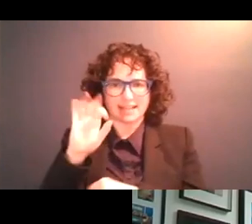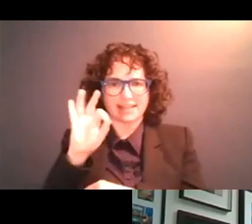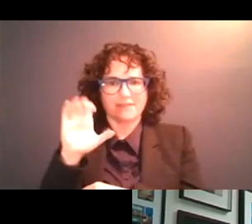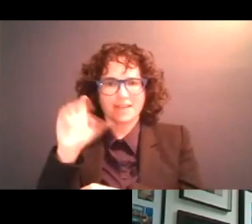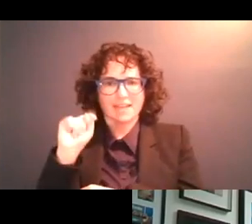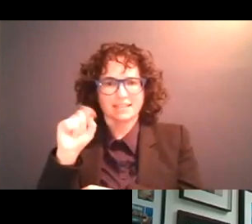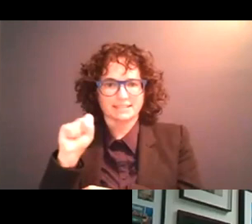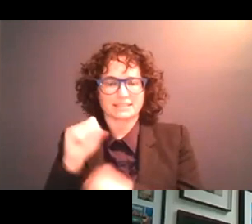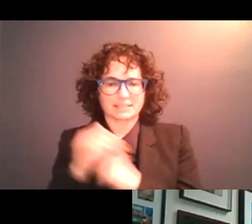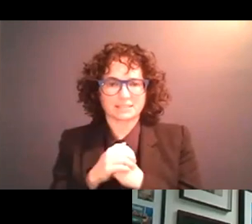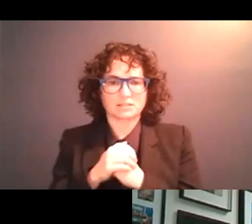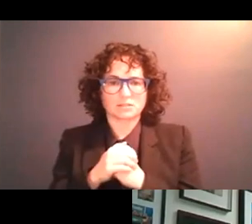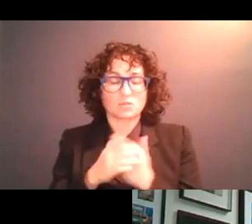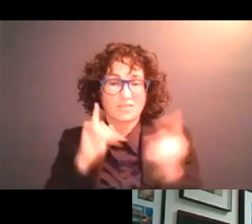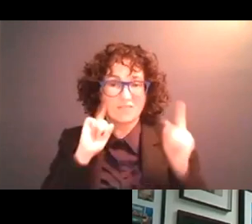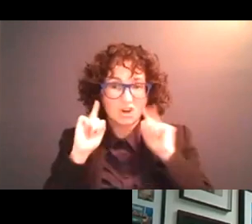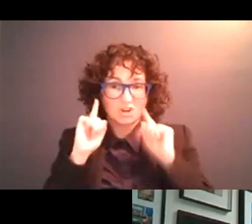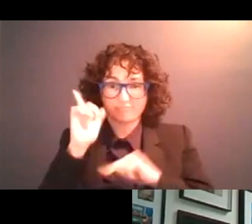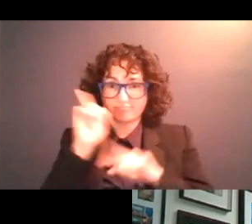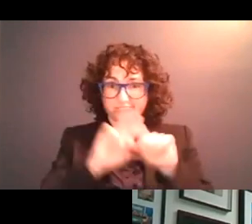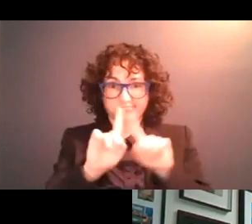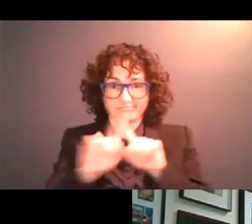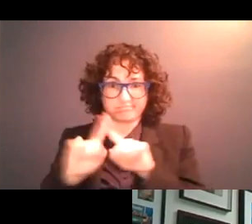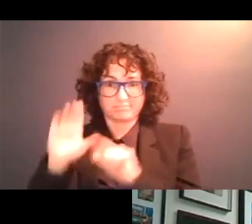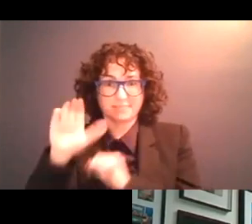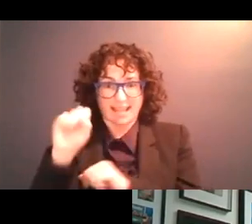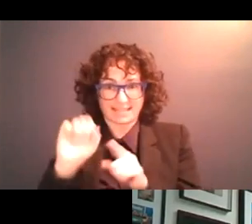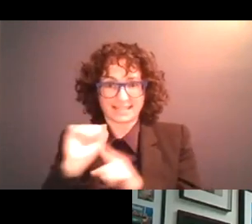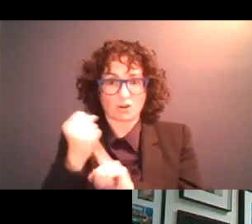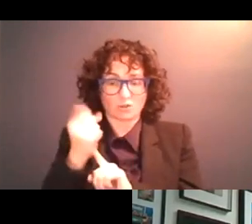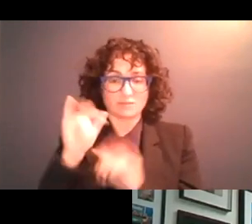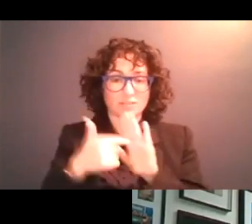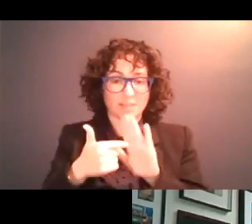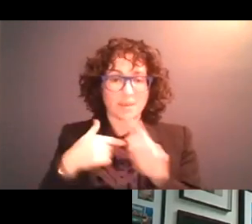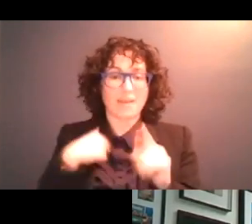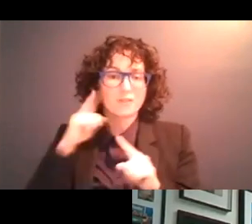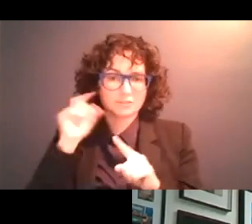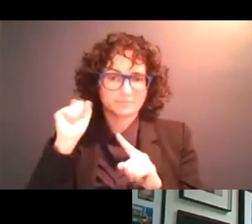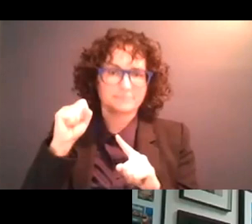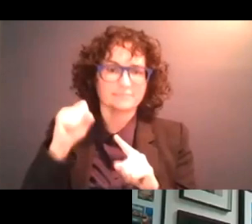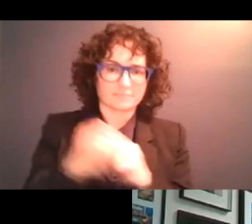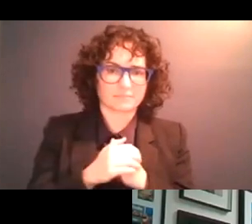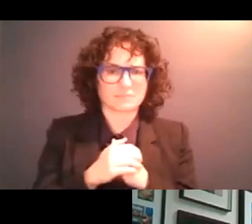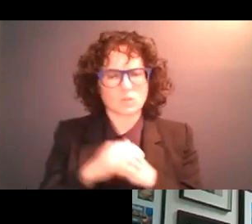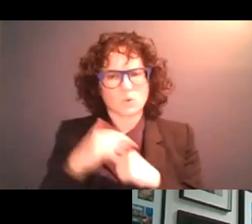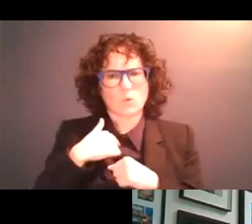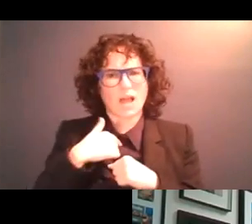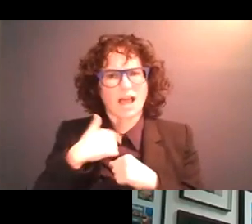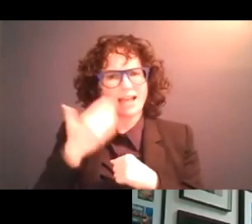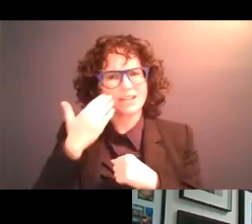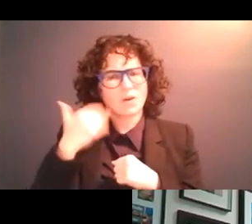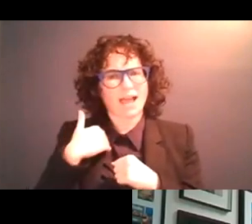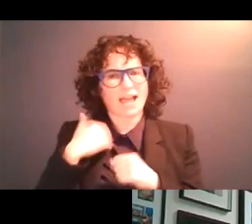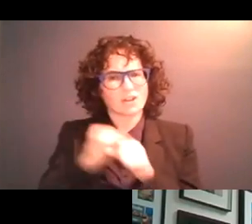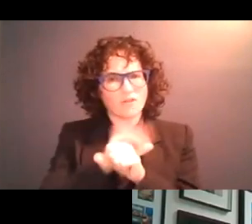get one. So we have heard all different case scenarios. For example, I have heard, doctor, when I suffer my COVID-19, which we know the